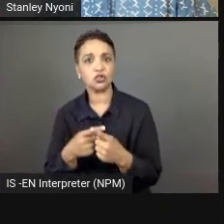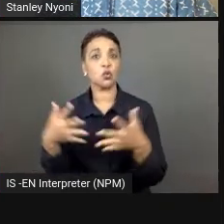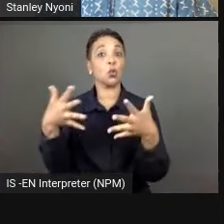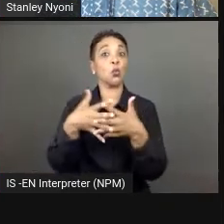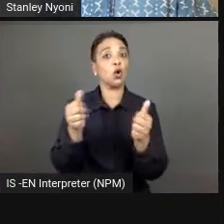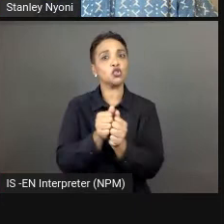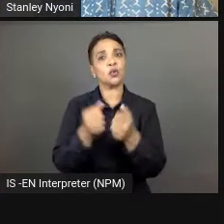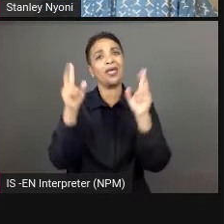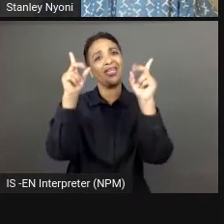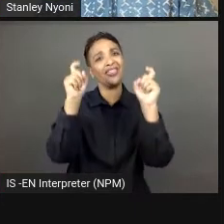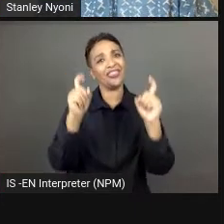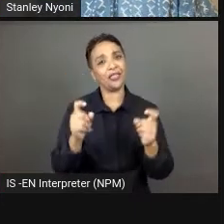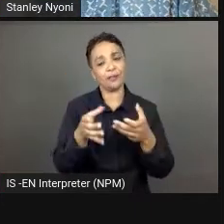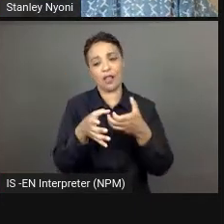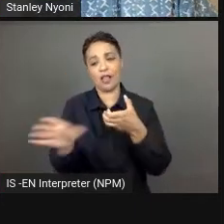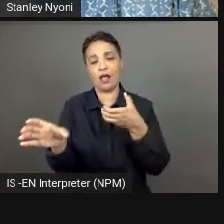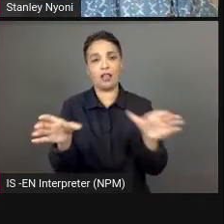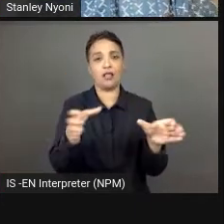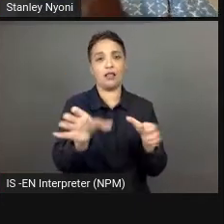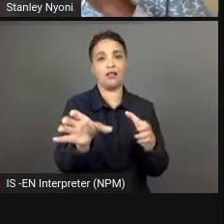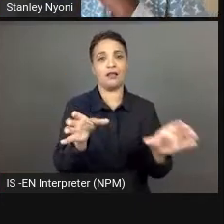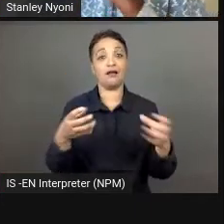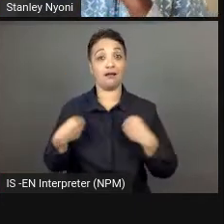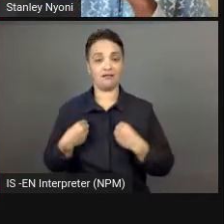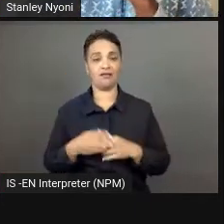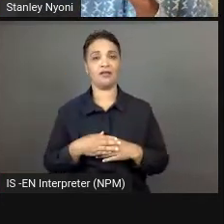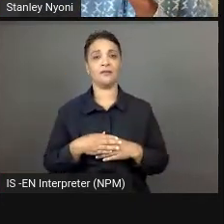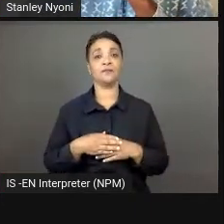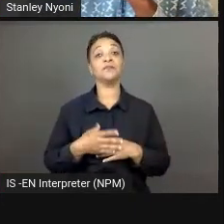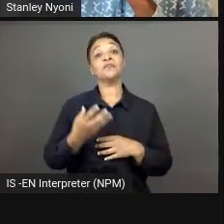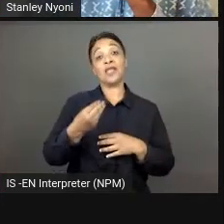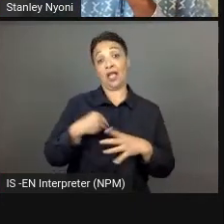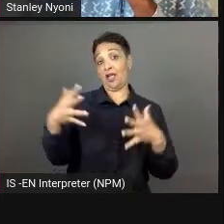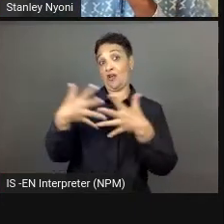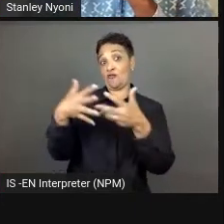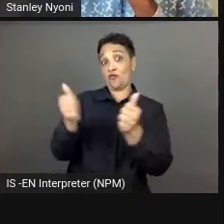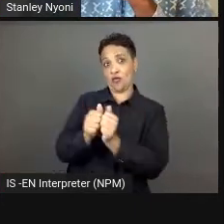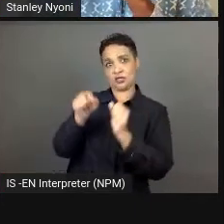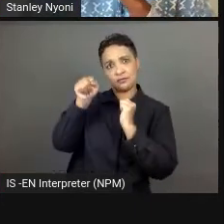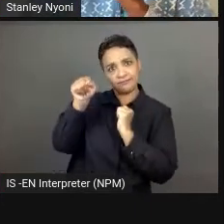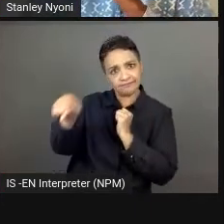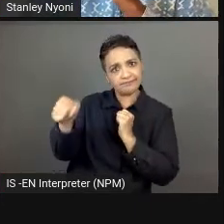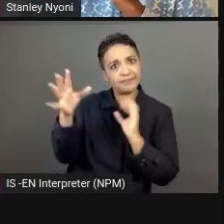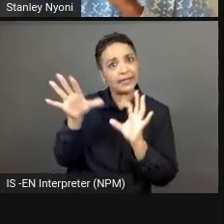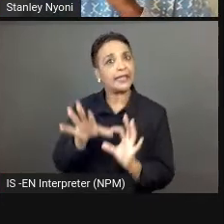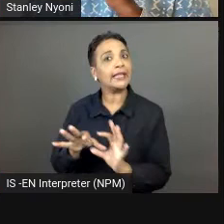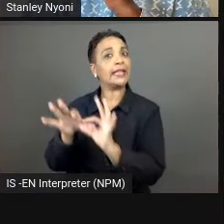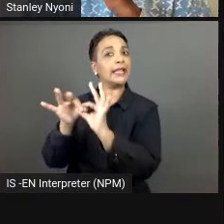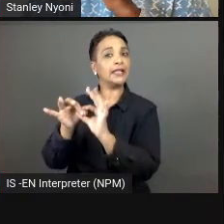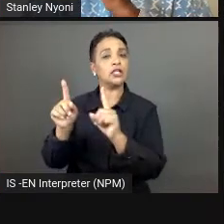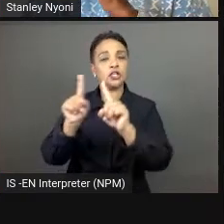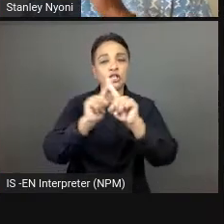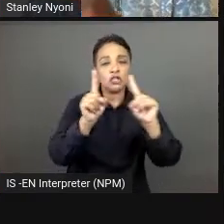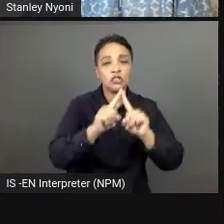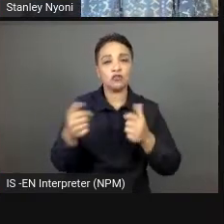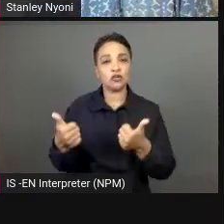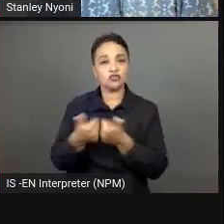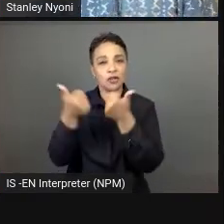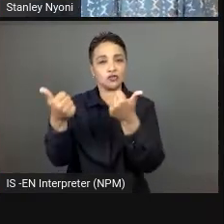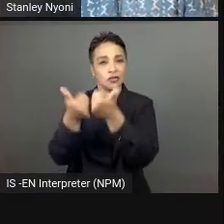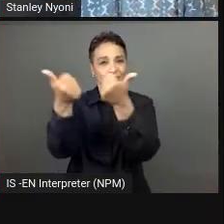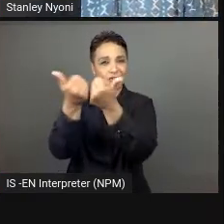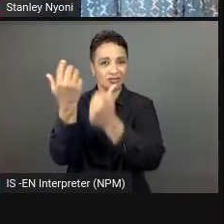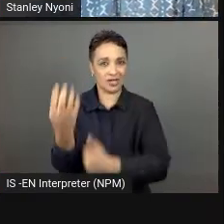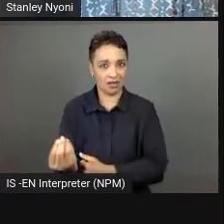themes. And each day will also feature workshop sessions addressing these important accountability challenges. These will be held